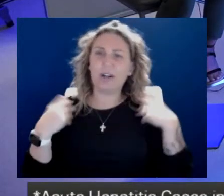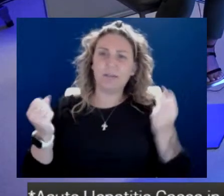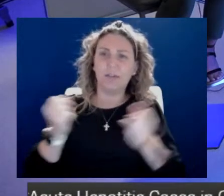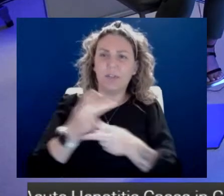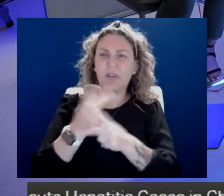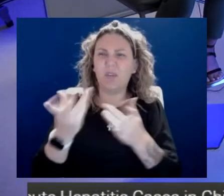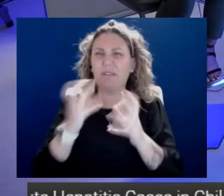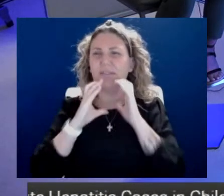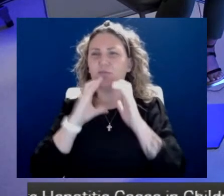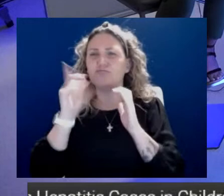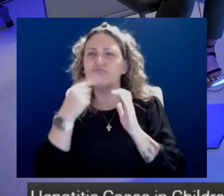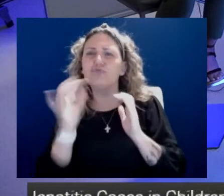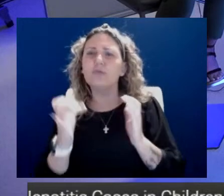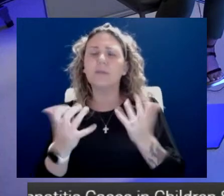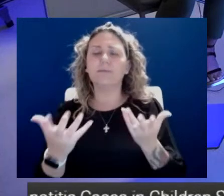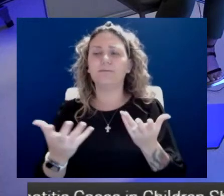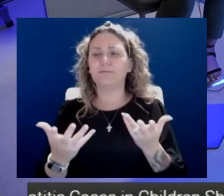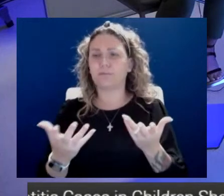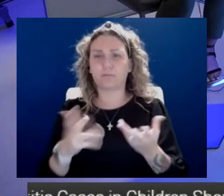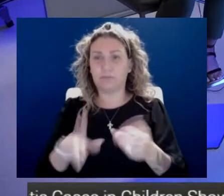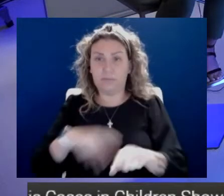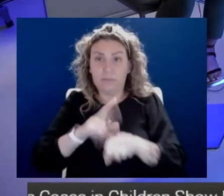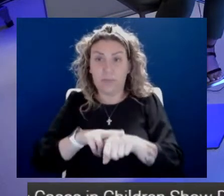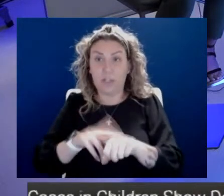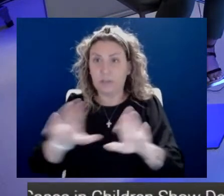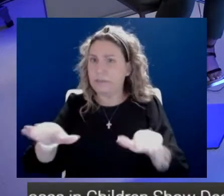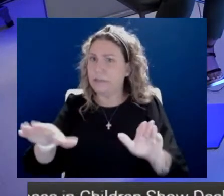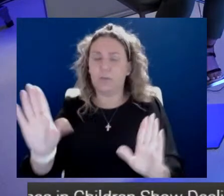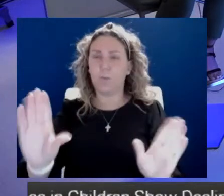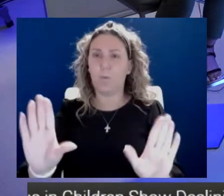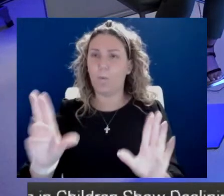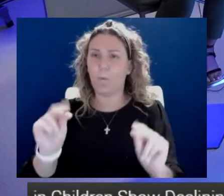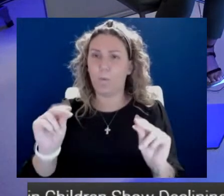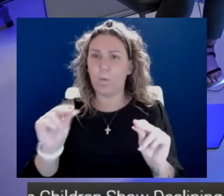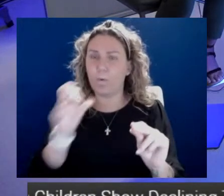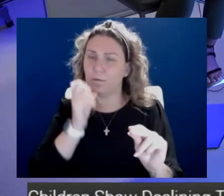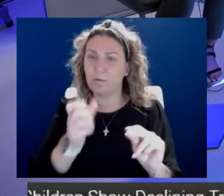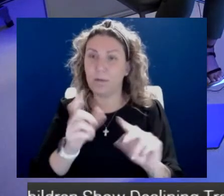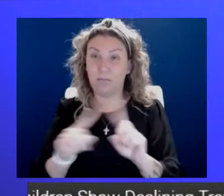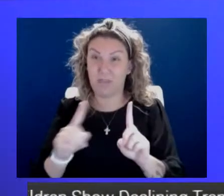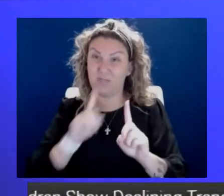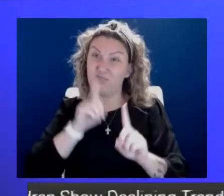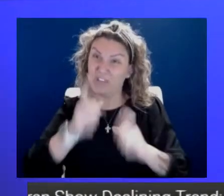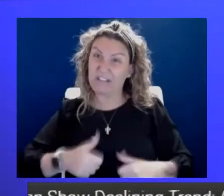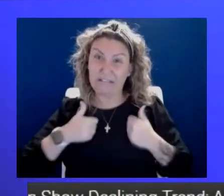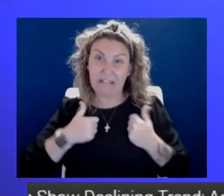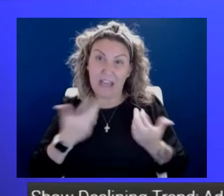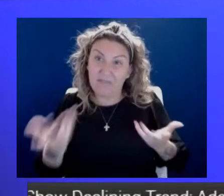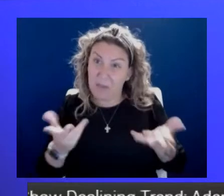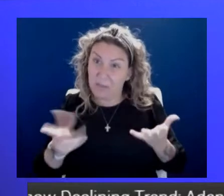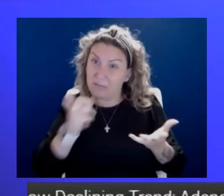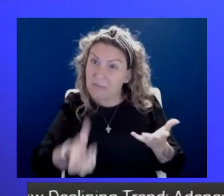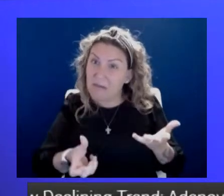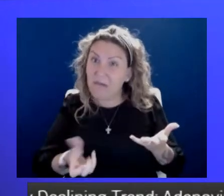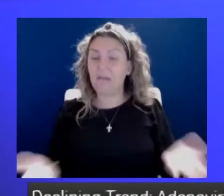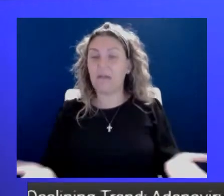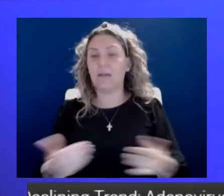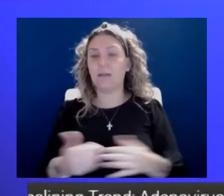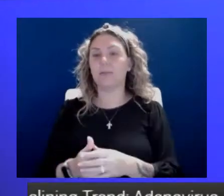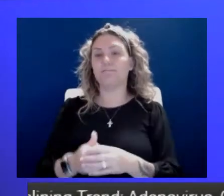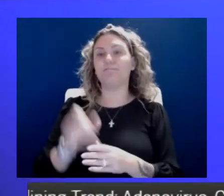It seems like naturally you would say, no, let's not, but sometimes that might not be a reality. Yeah, we definitely have that come